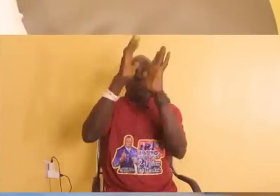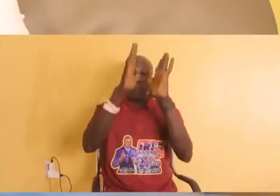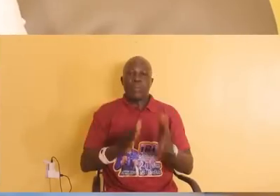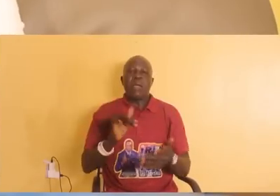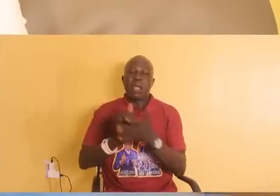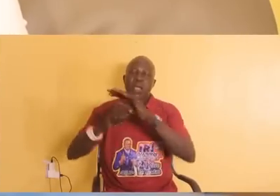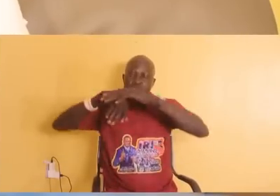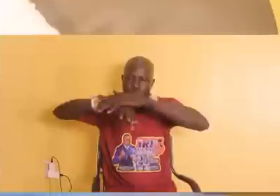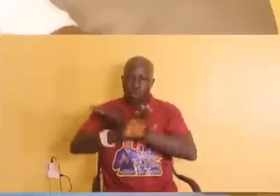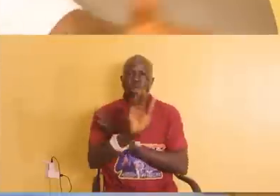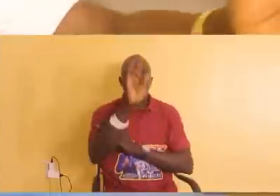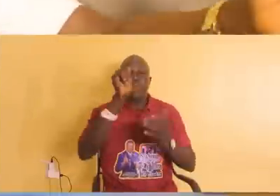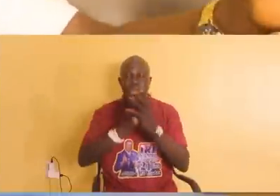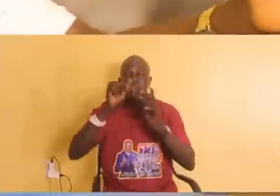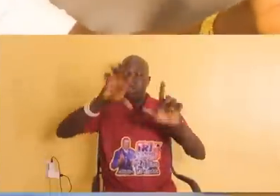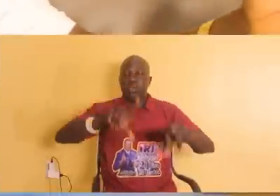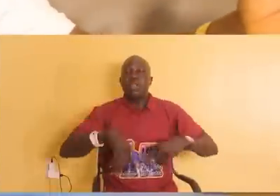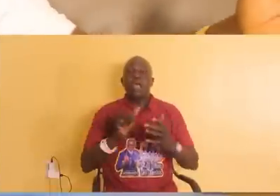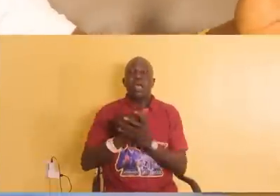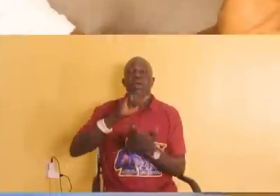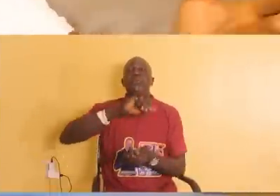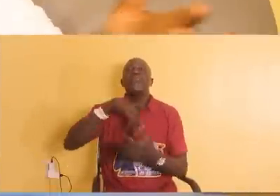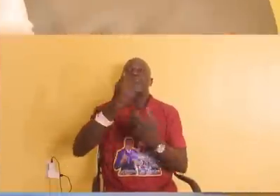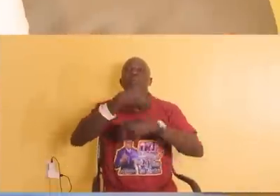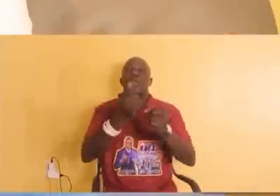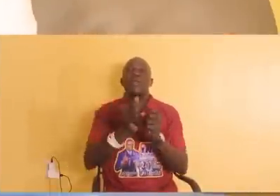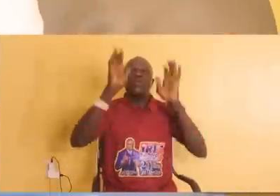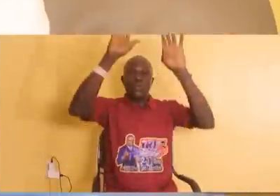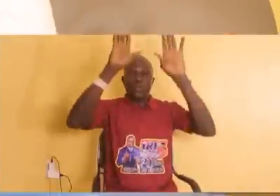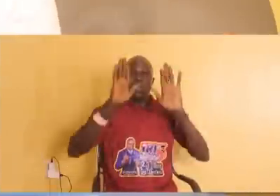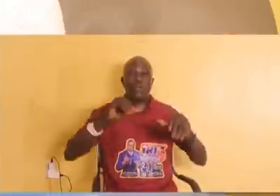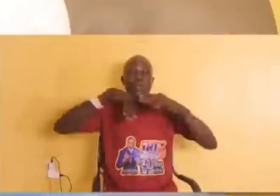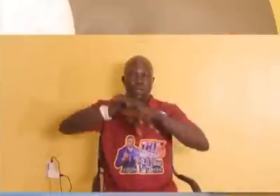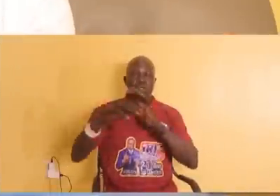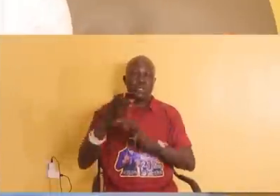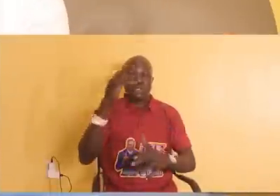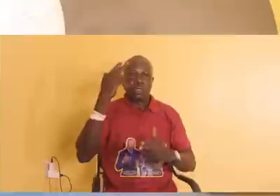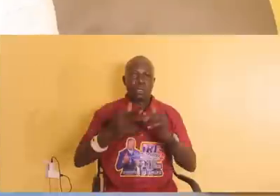benefactors. You will meet your helper. God will counsel you and make you miracle. Yes.